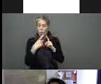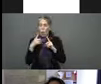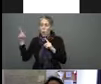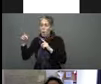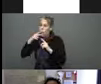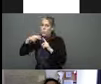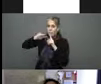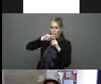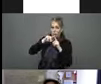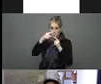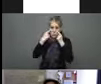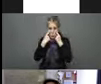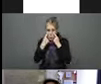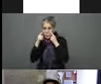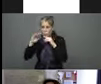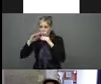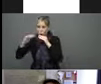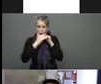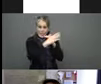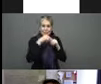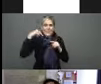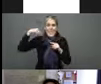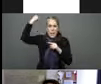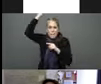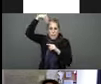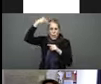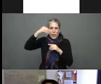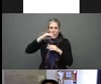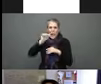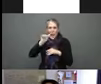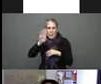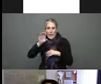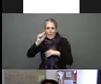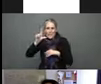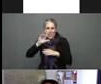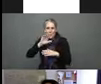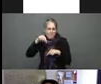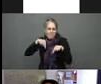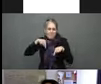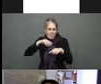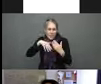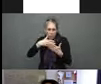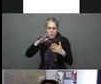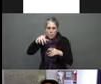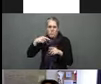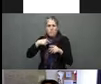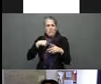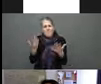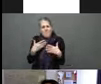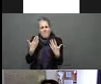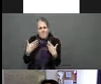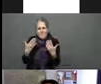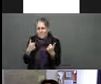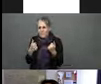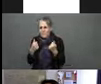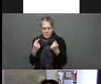is because we were interested in word order in a Bedouin sign language. And one of our examples was something was a